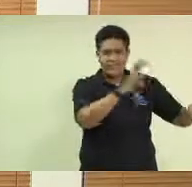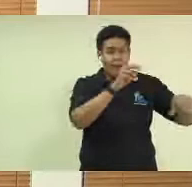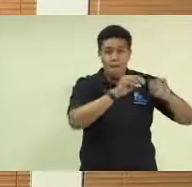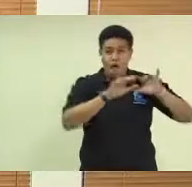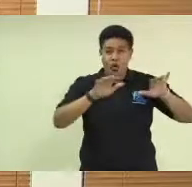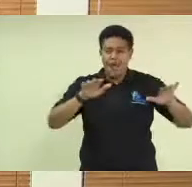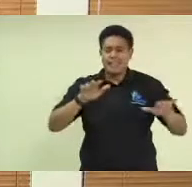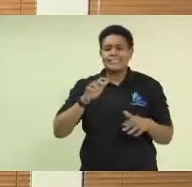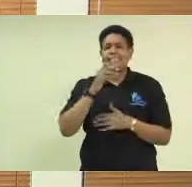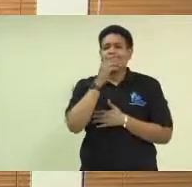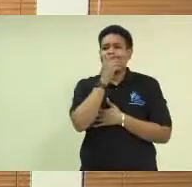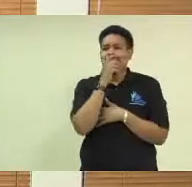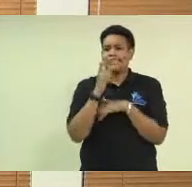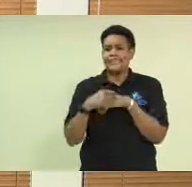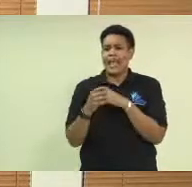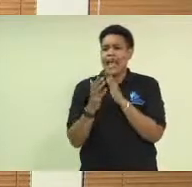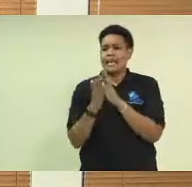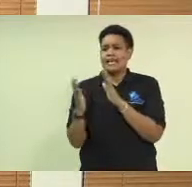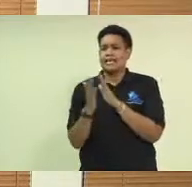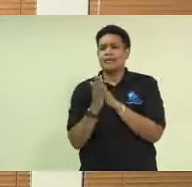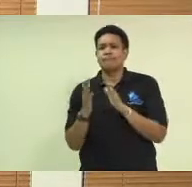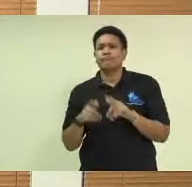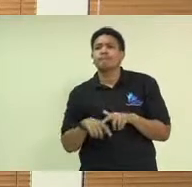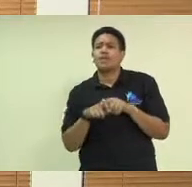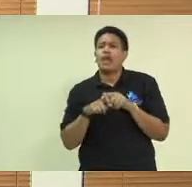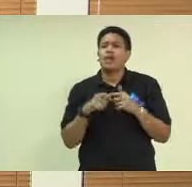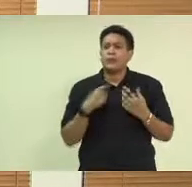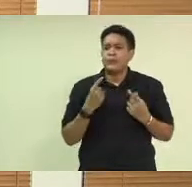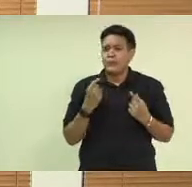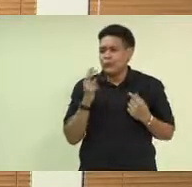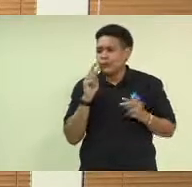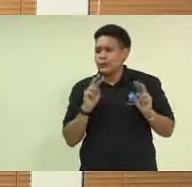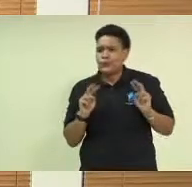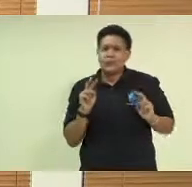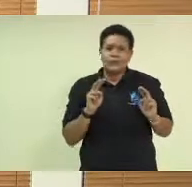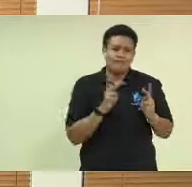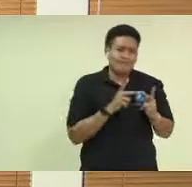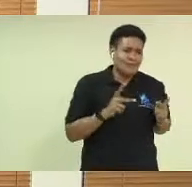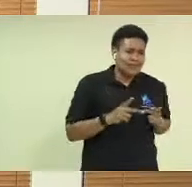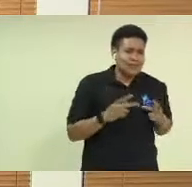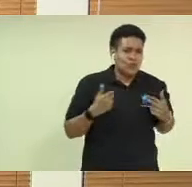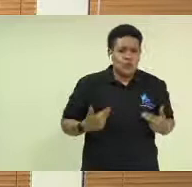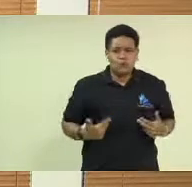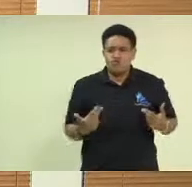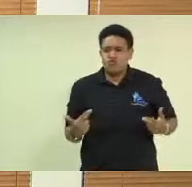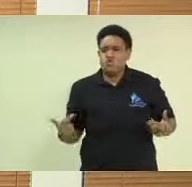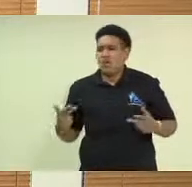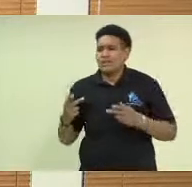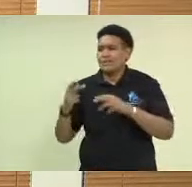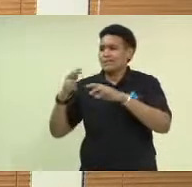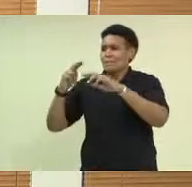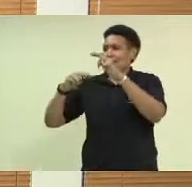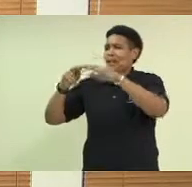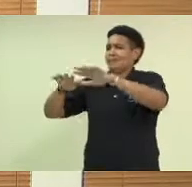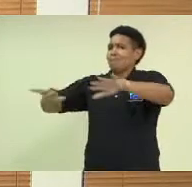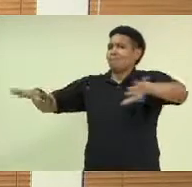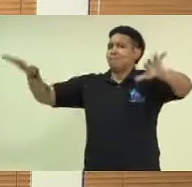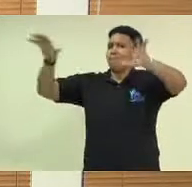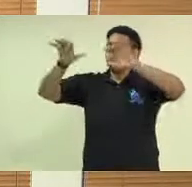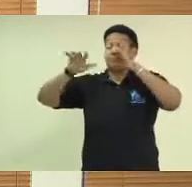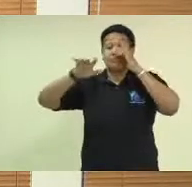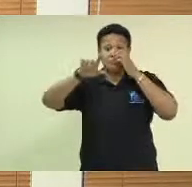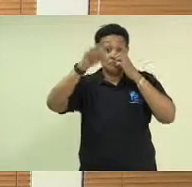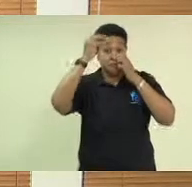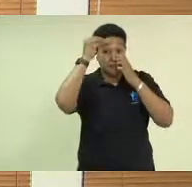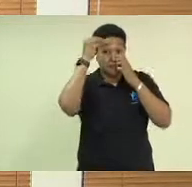at our facilities, both infrastructure and human resources, because as was said before, even though